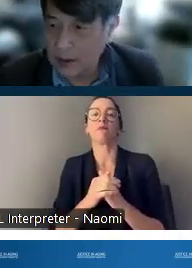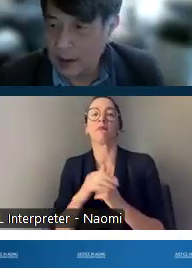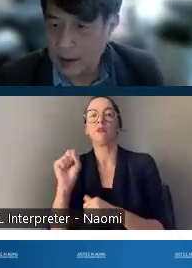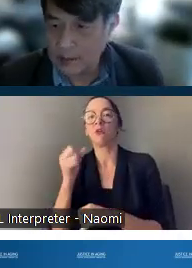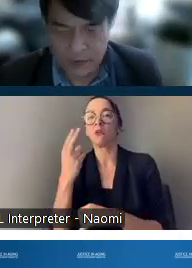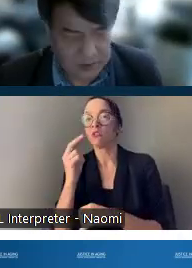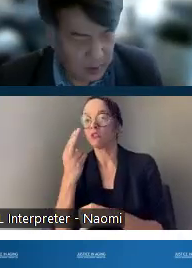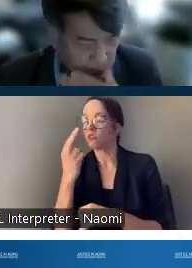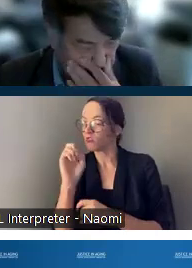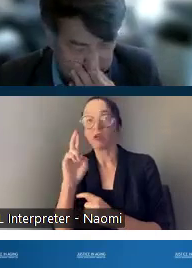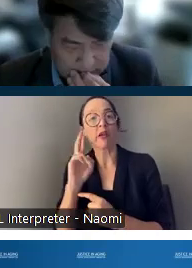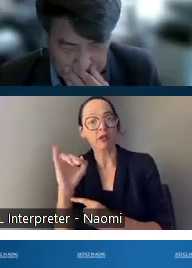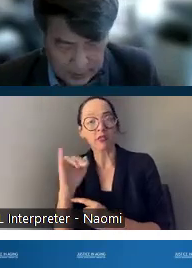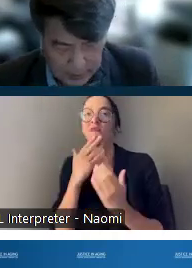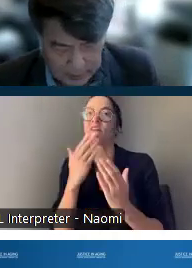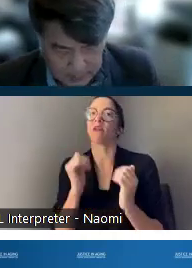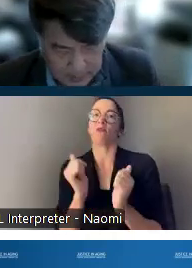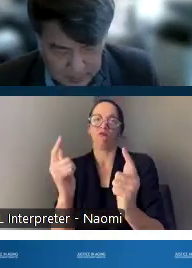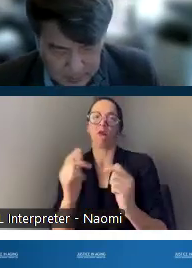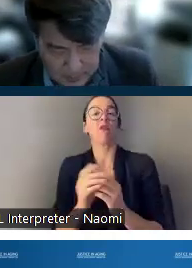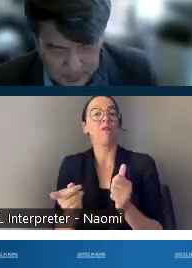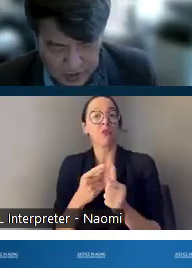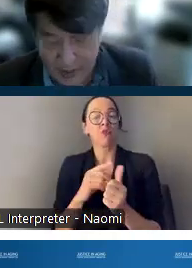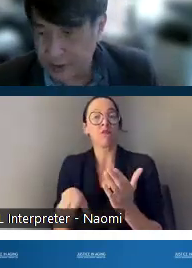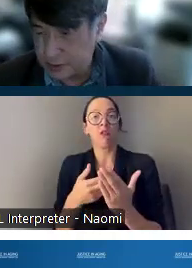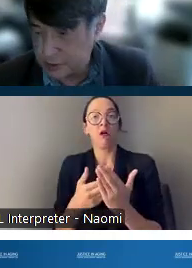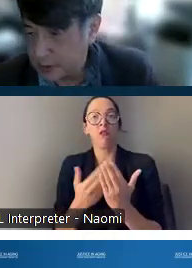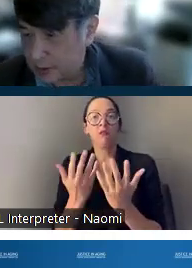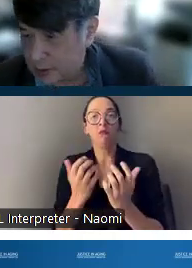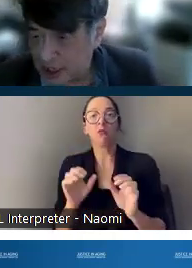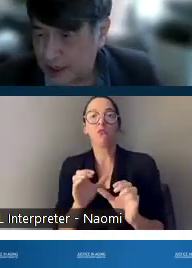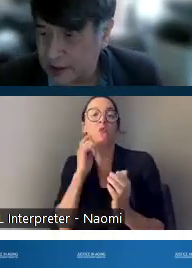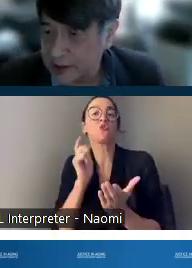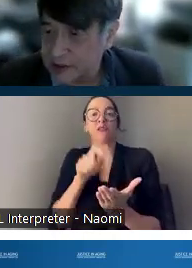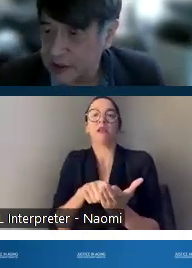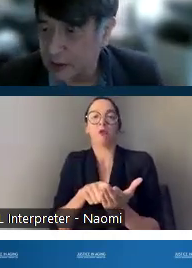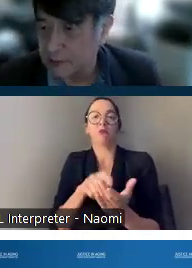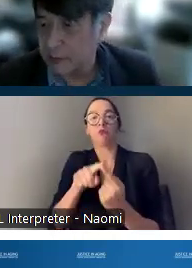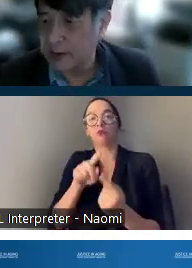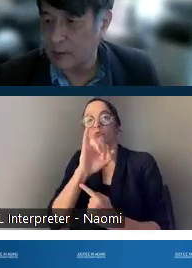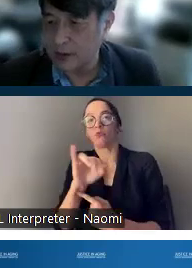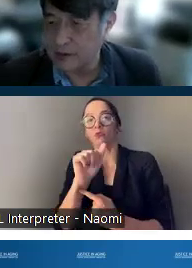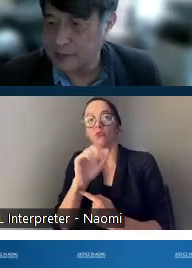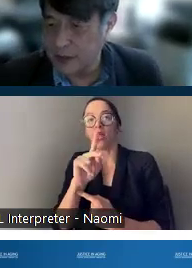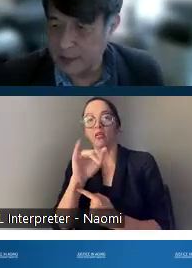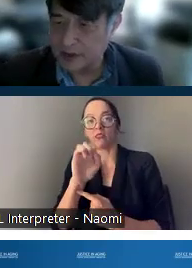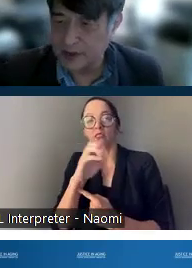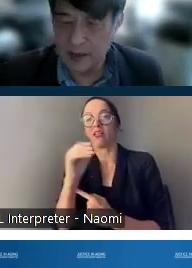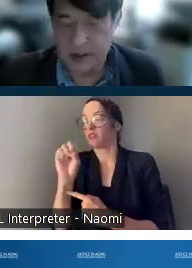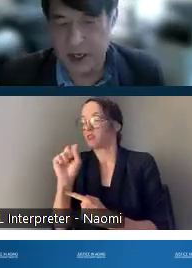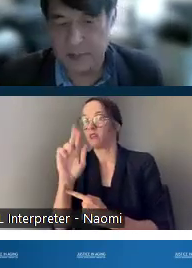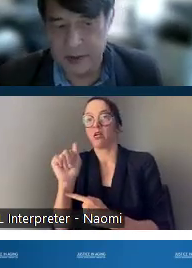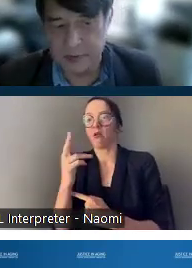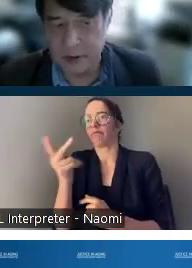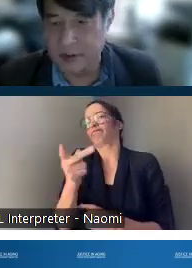everyone. First of all, I just want to do a shout out to Jackie and Sarah for the way they're running this meeting. I mentioned